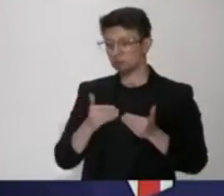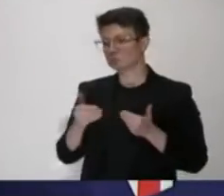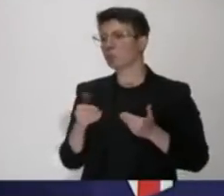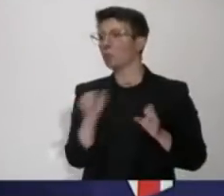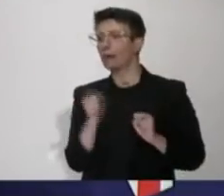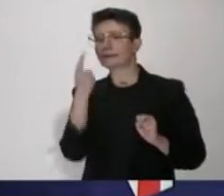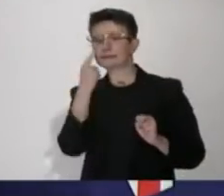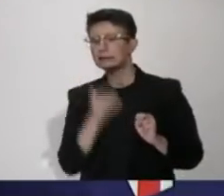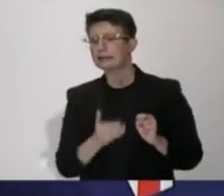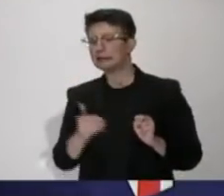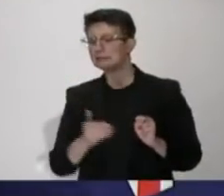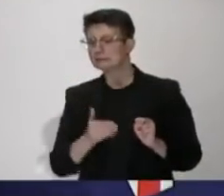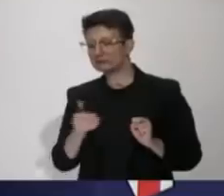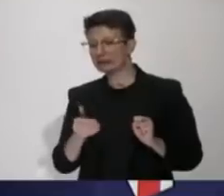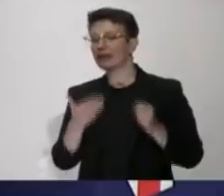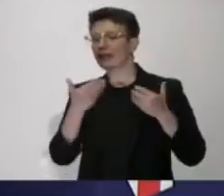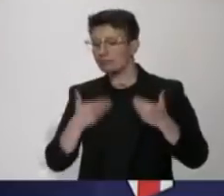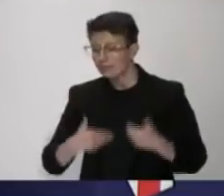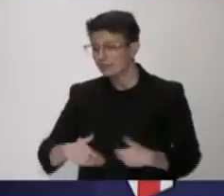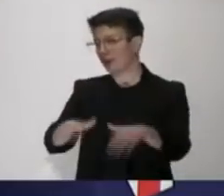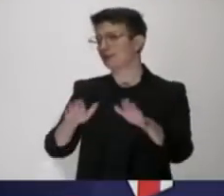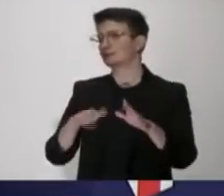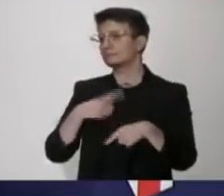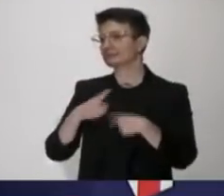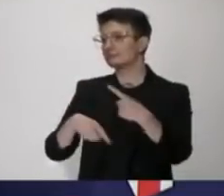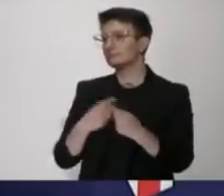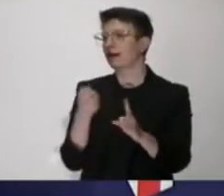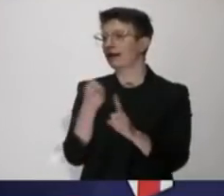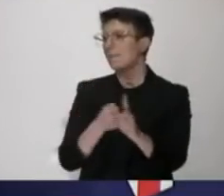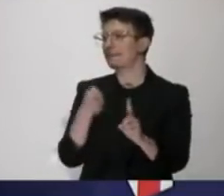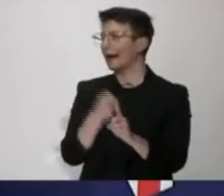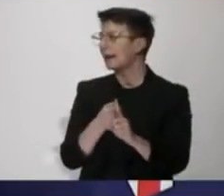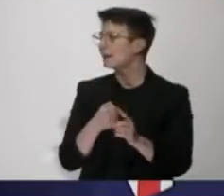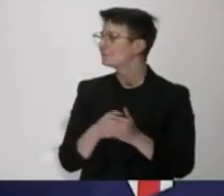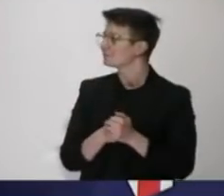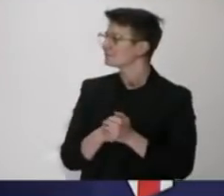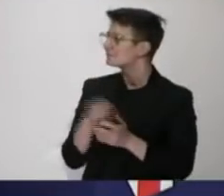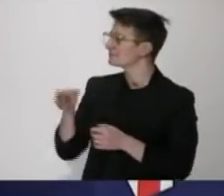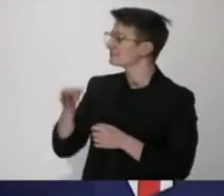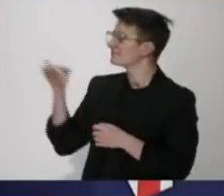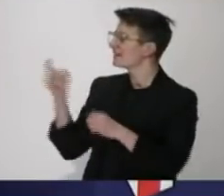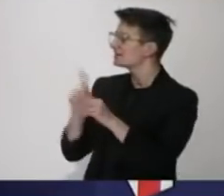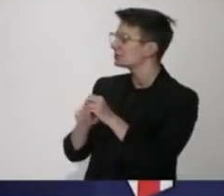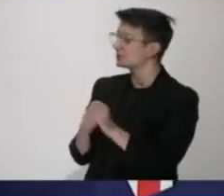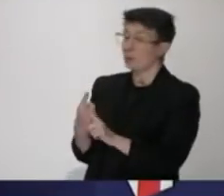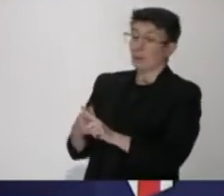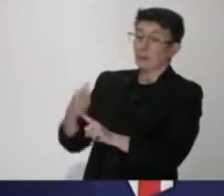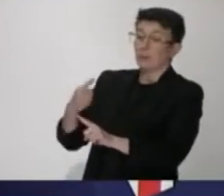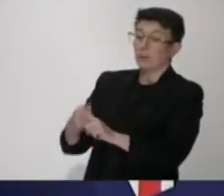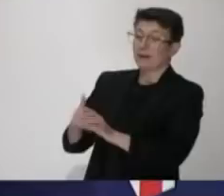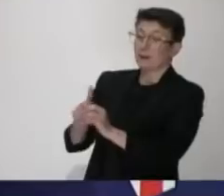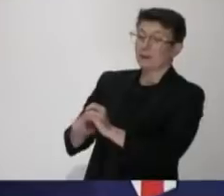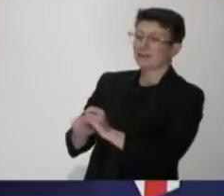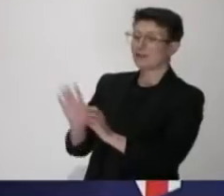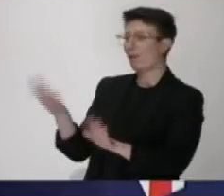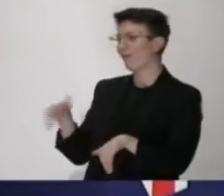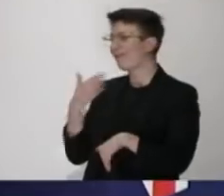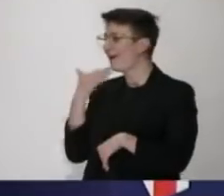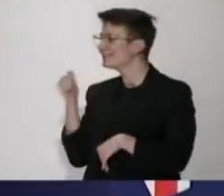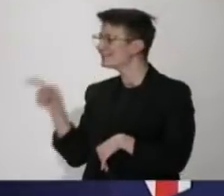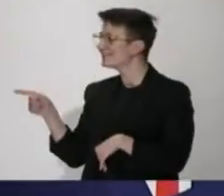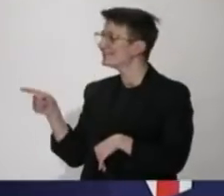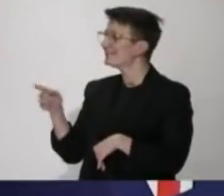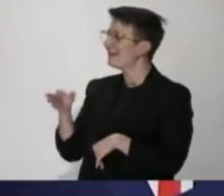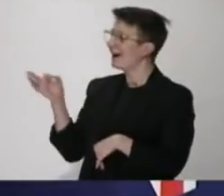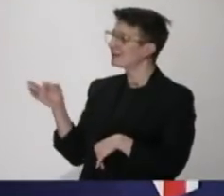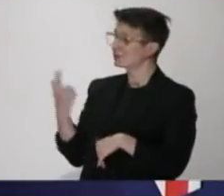So, sorry, just a very quick question on the So good to each other today. just a very, very quick question on the election. The Parliament's